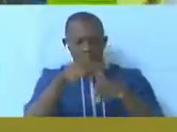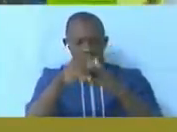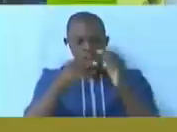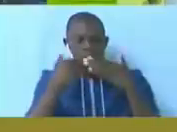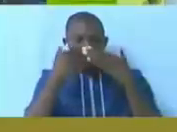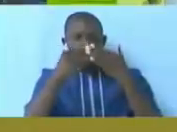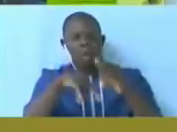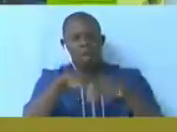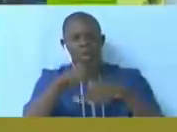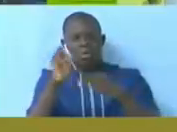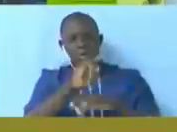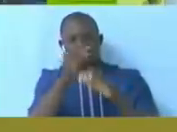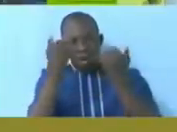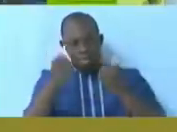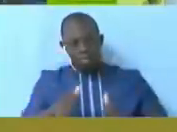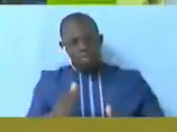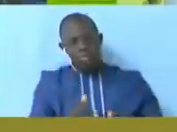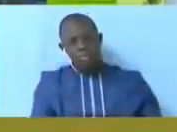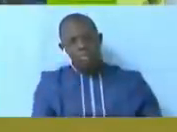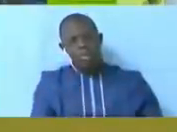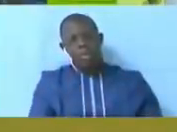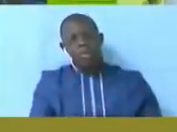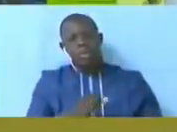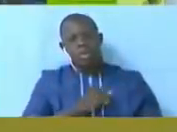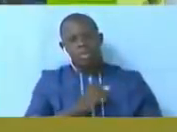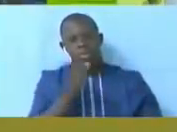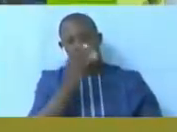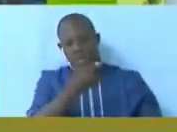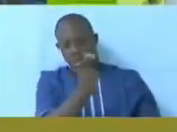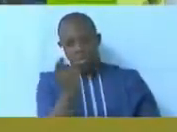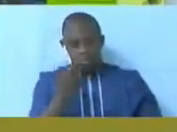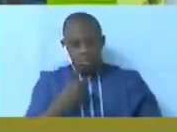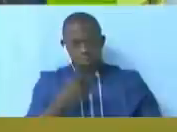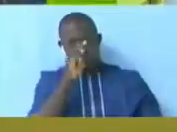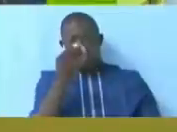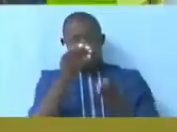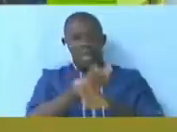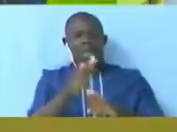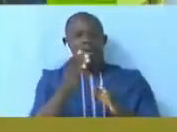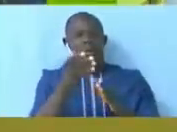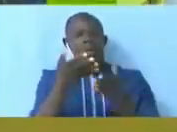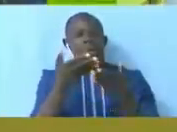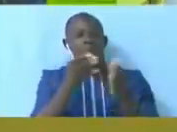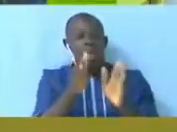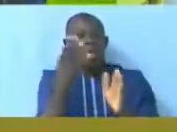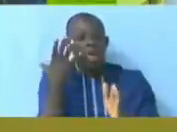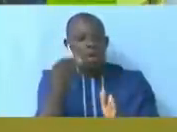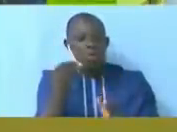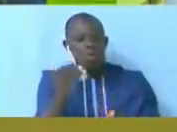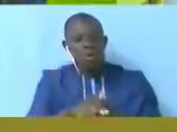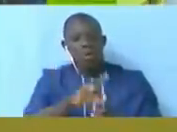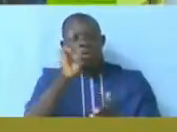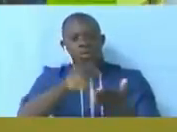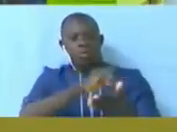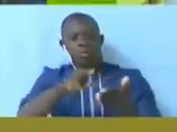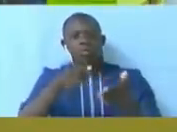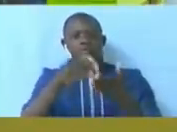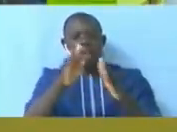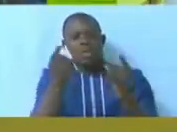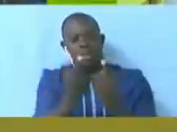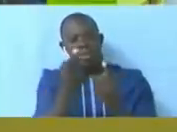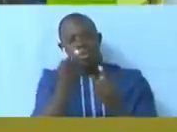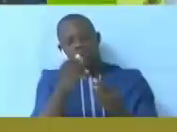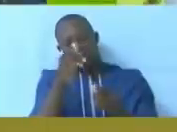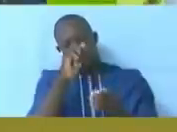that in fact, he died out of wrongdoing. But the question